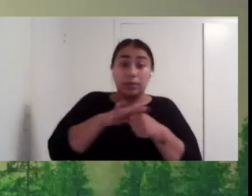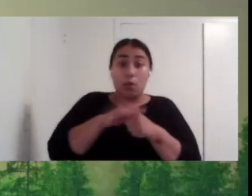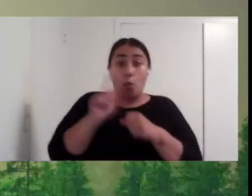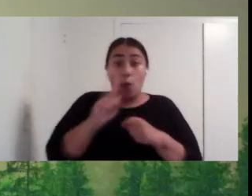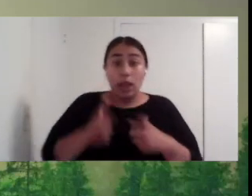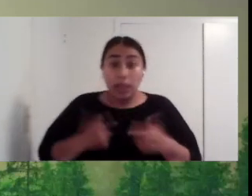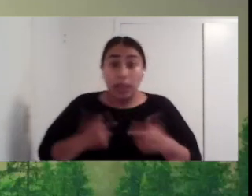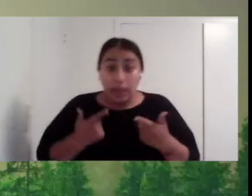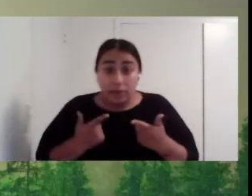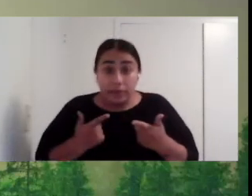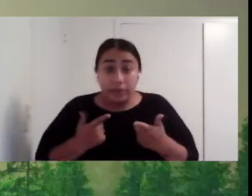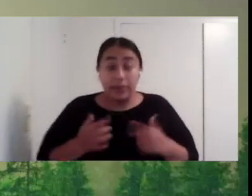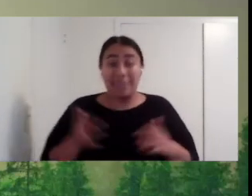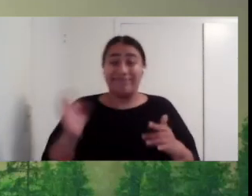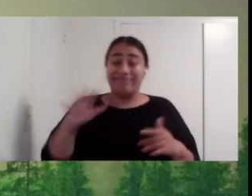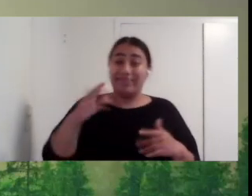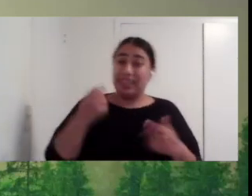The next question I wanted to go over